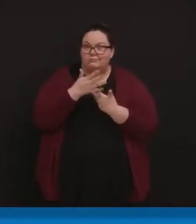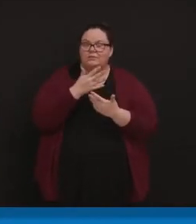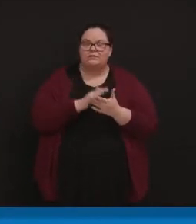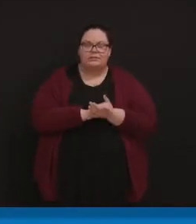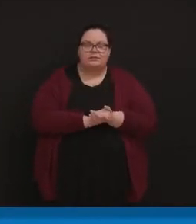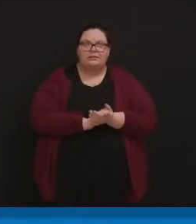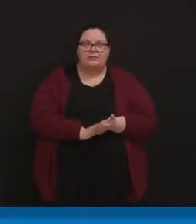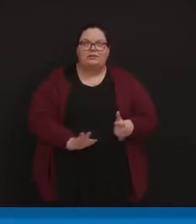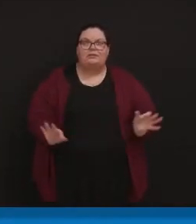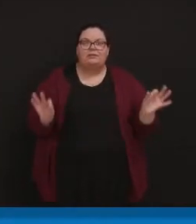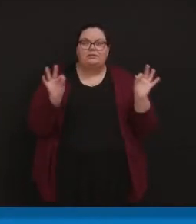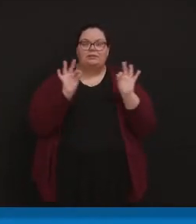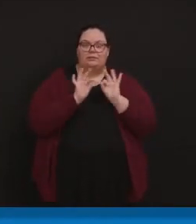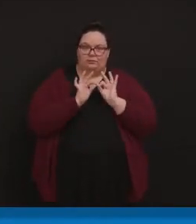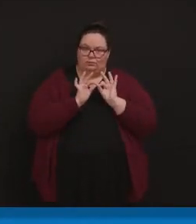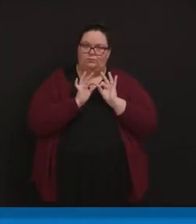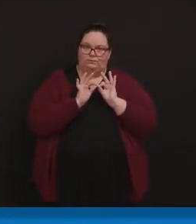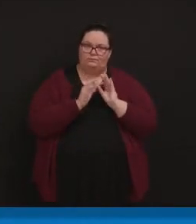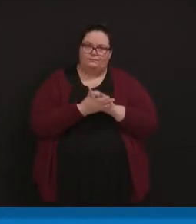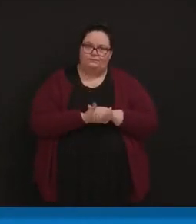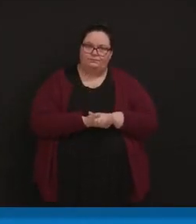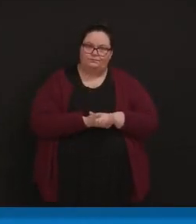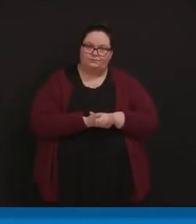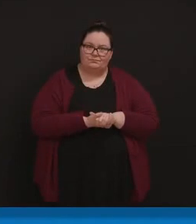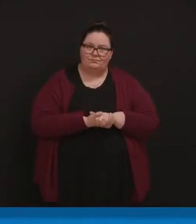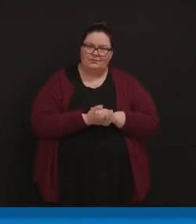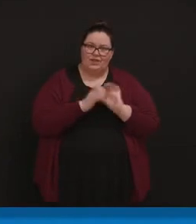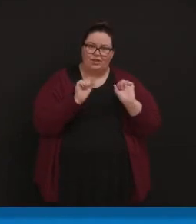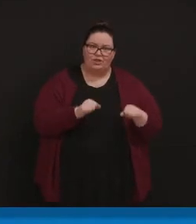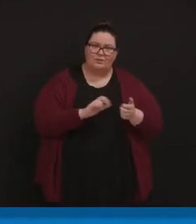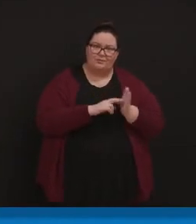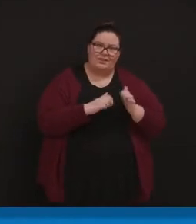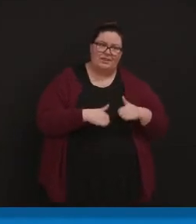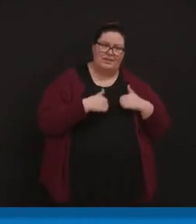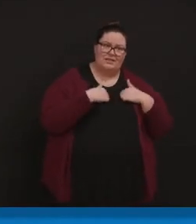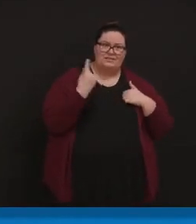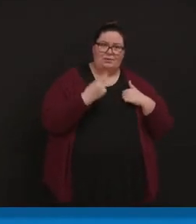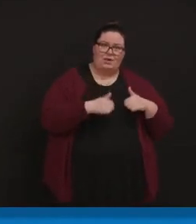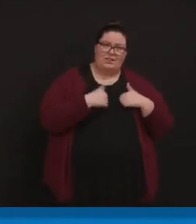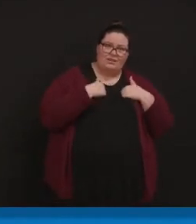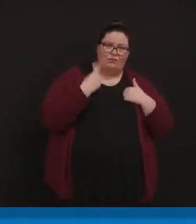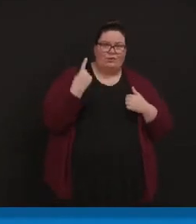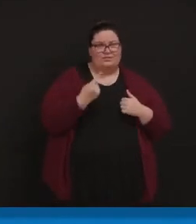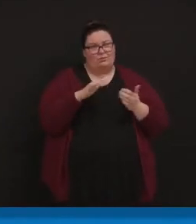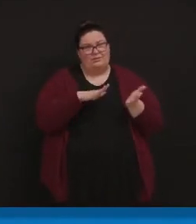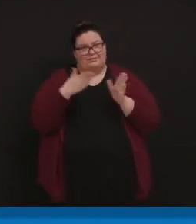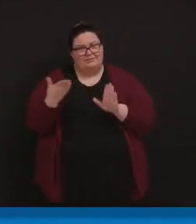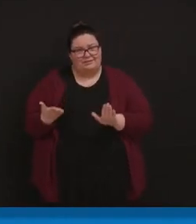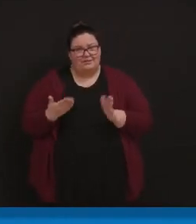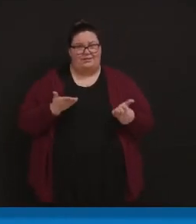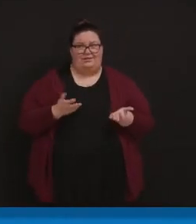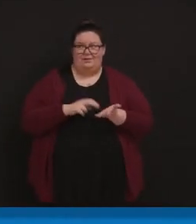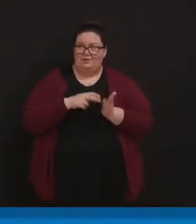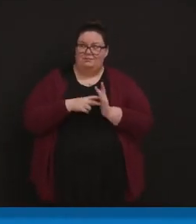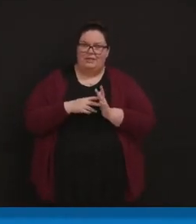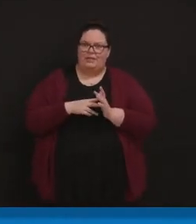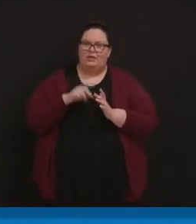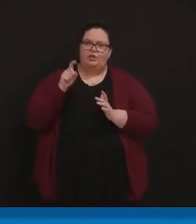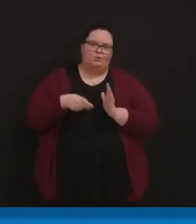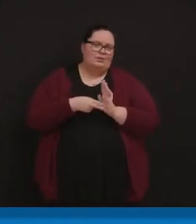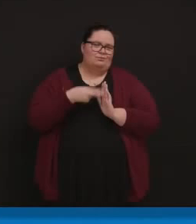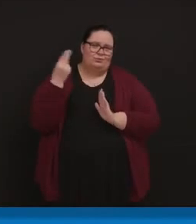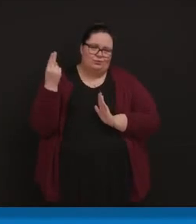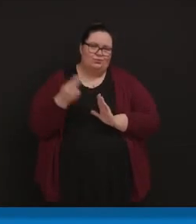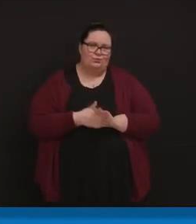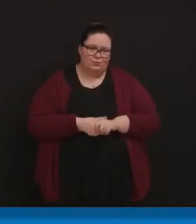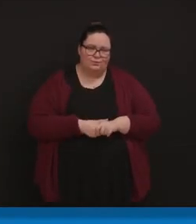touch with, in contact with, these are life and death pieces of information that our contact tracers need to protect the public. So we